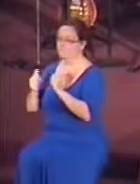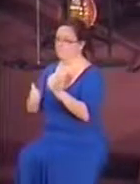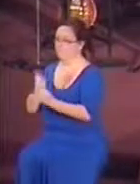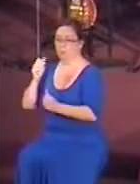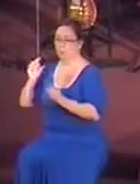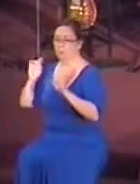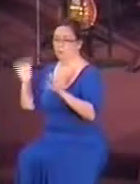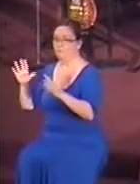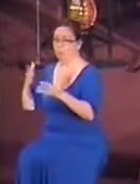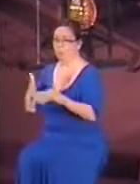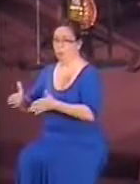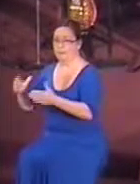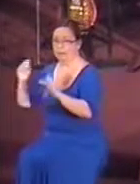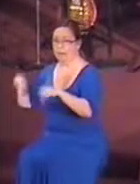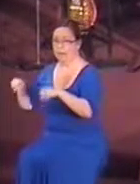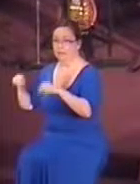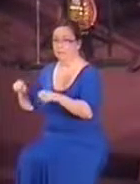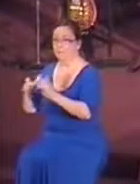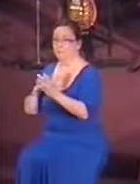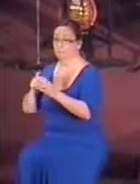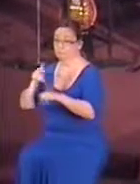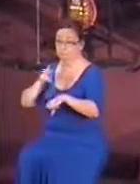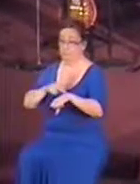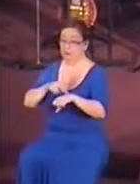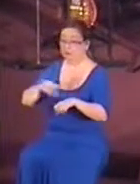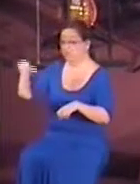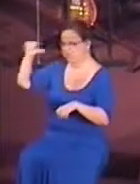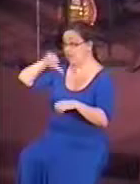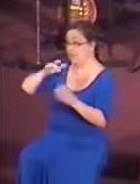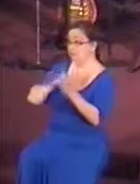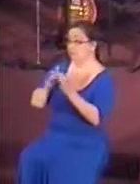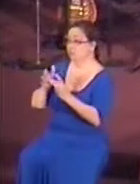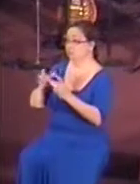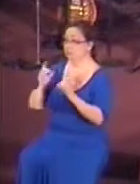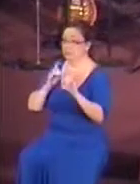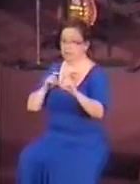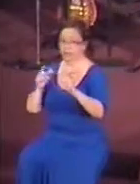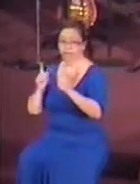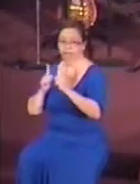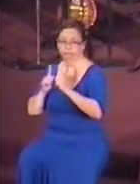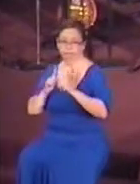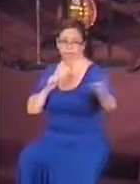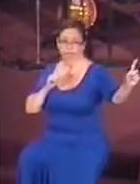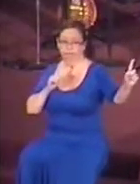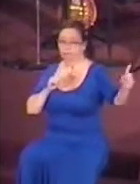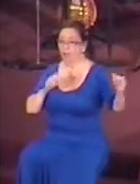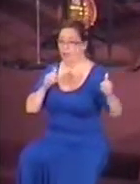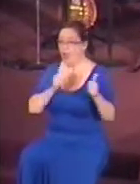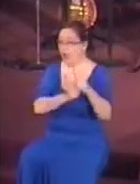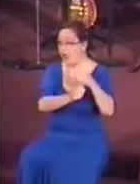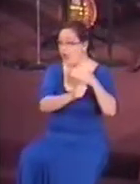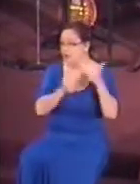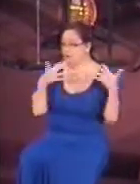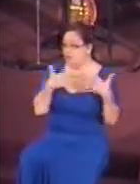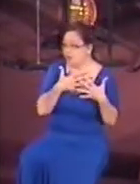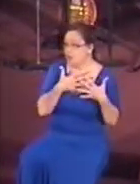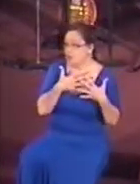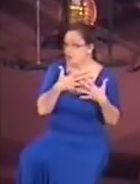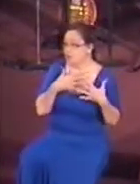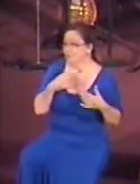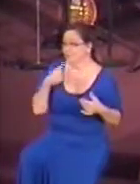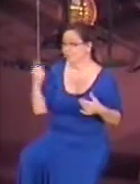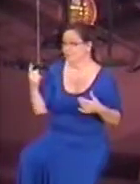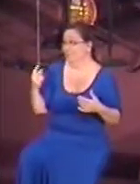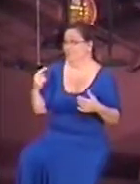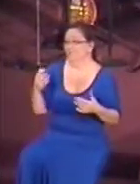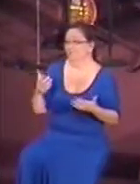possible. Peter denies Jesus. The disciples run and they hide, and they're afraid and they're scared. And they say, I